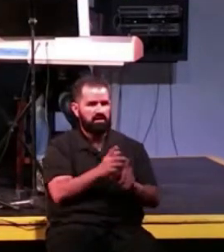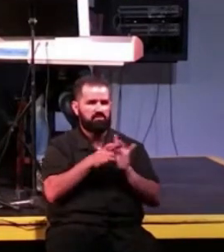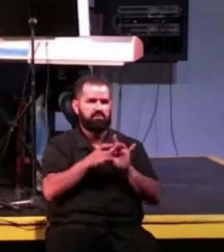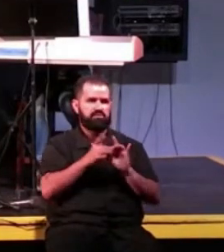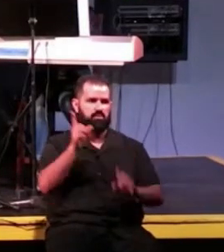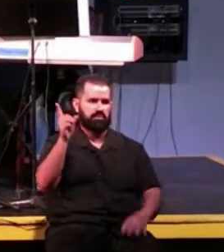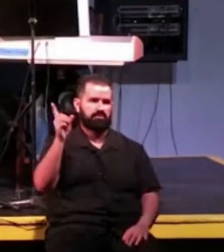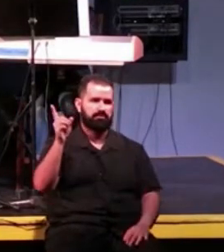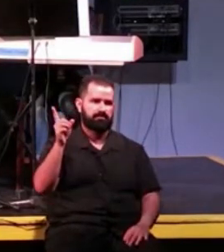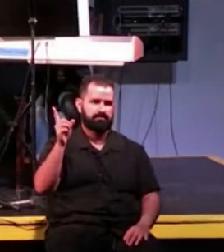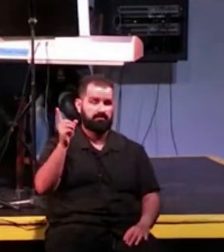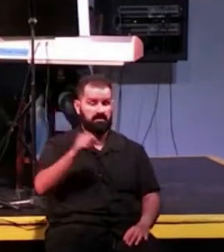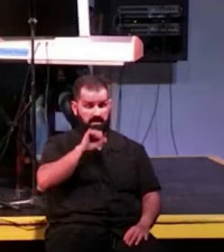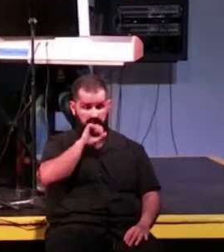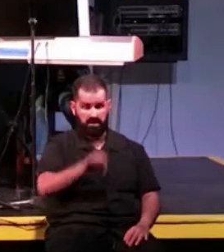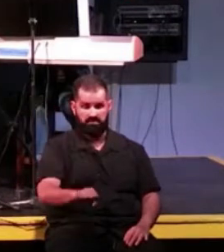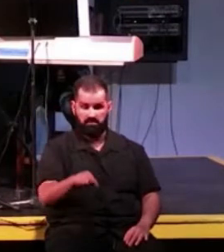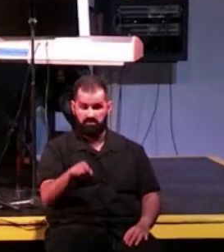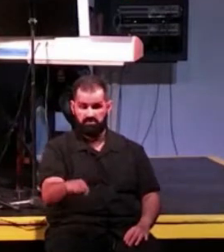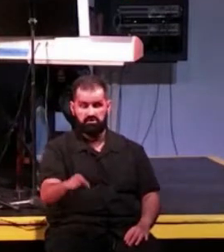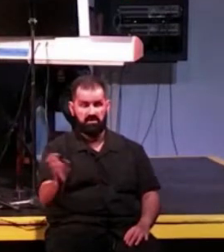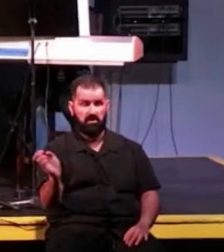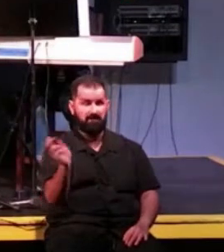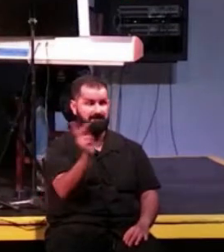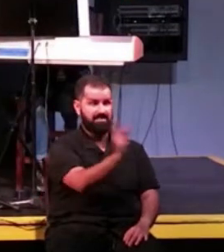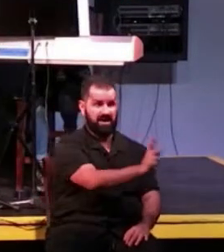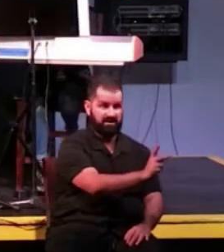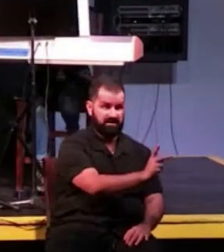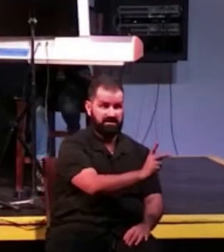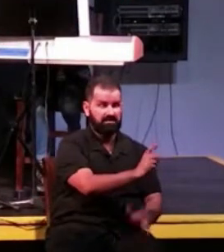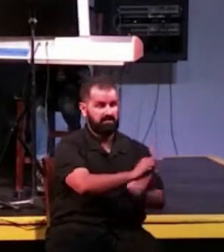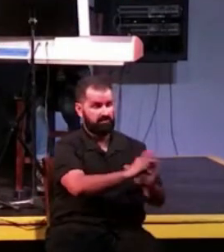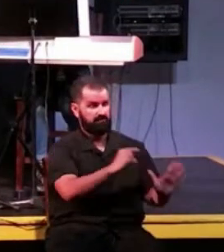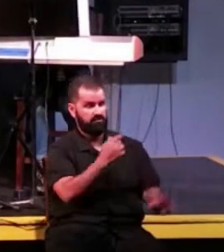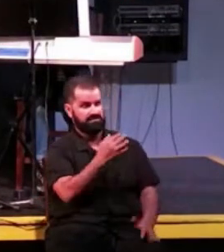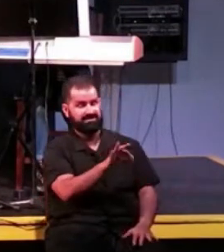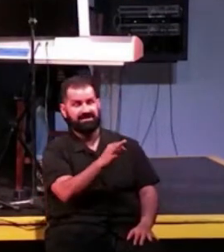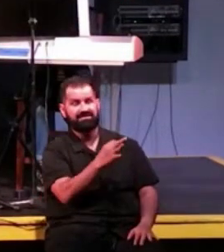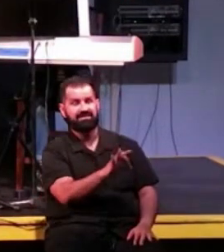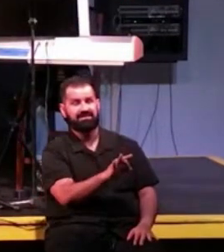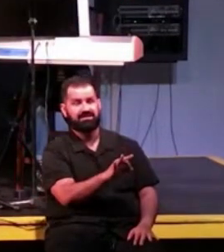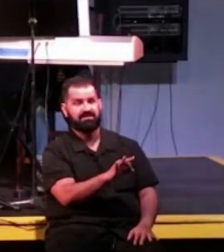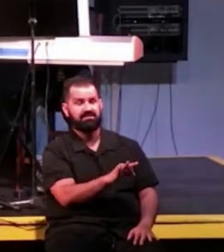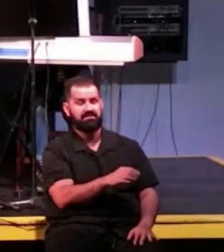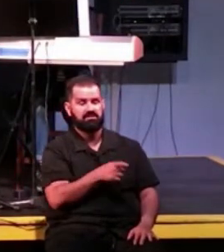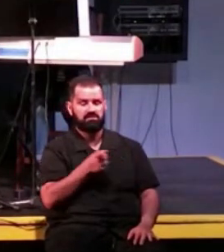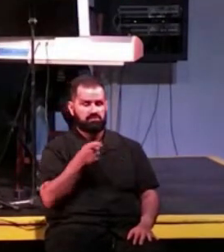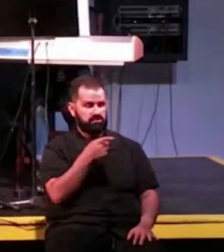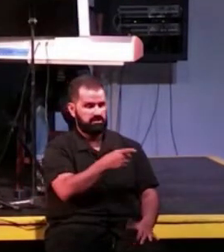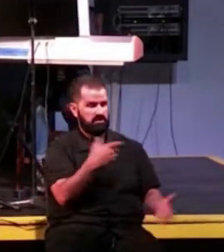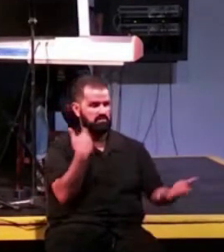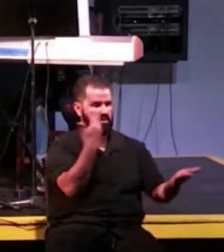I love it because the Bible says when she came back in verse 19, the Bible says she was in Bethlehem.